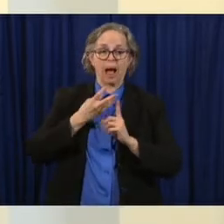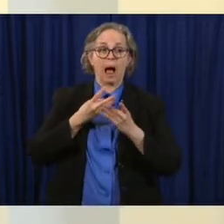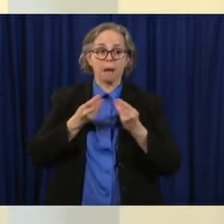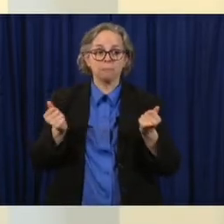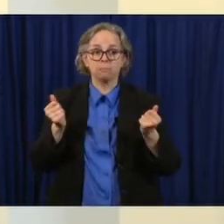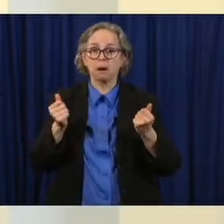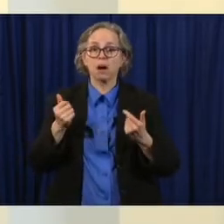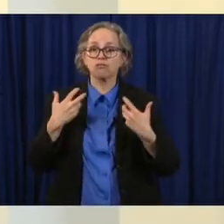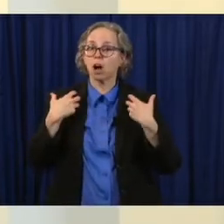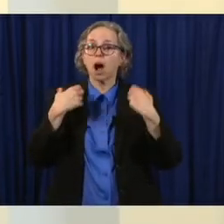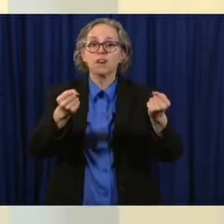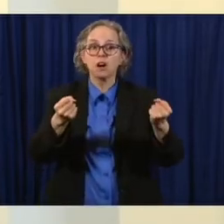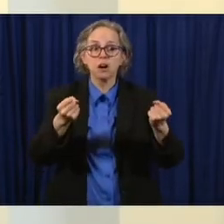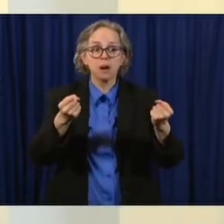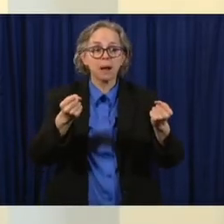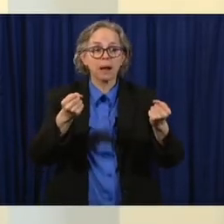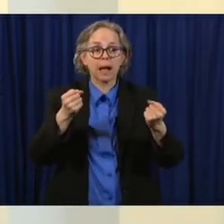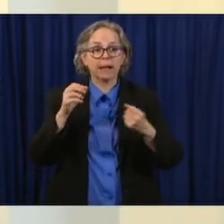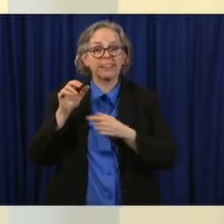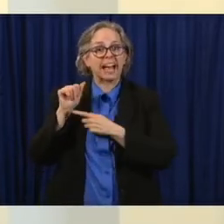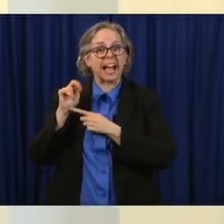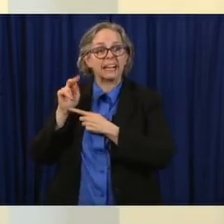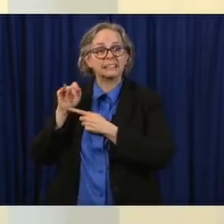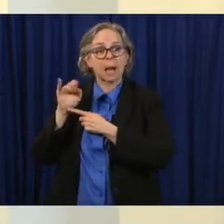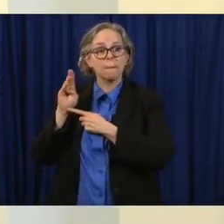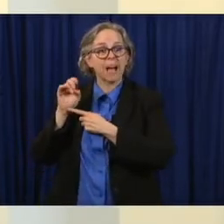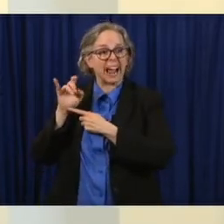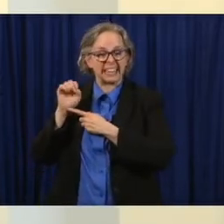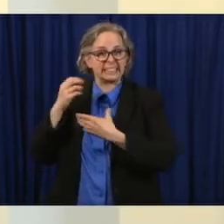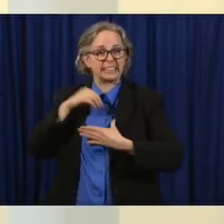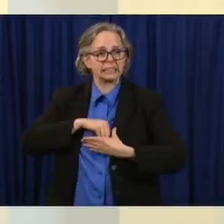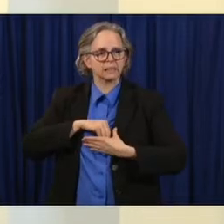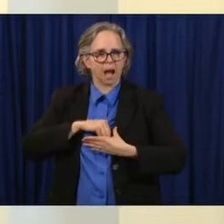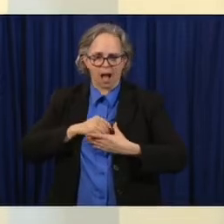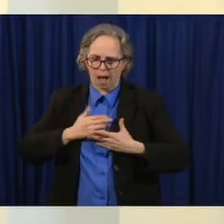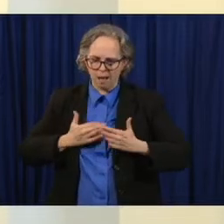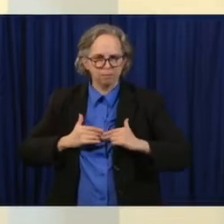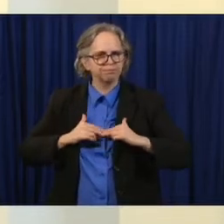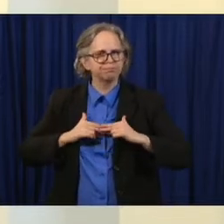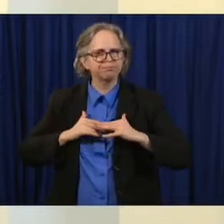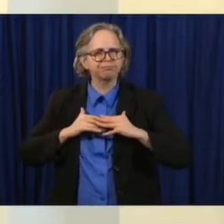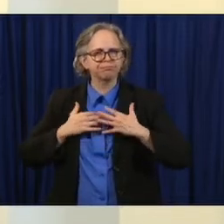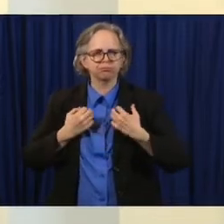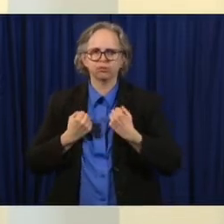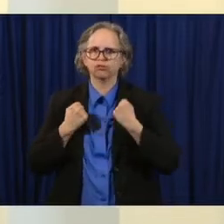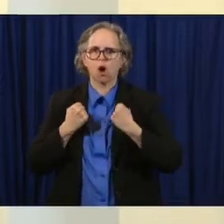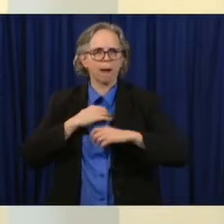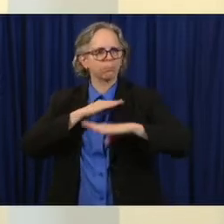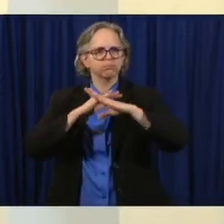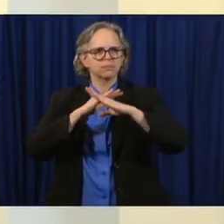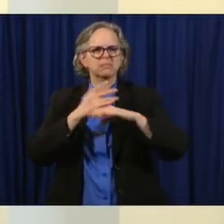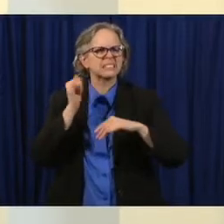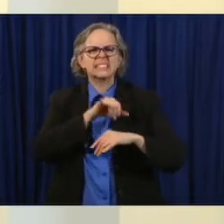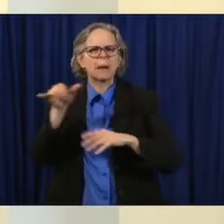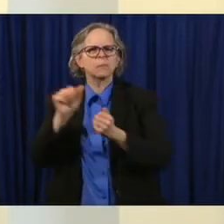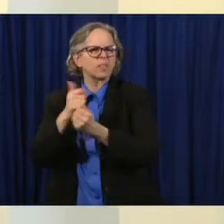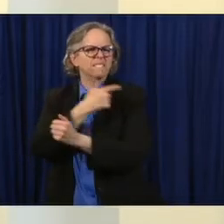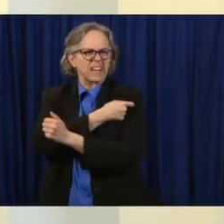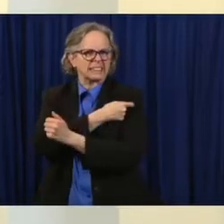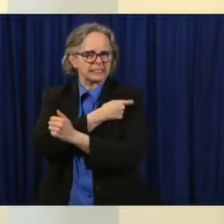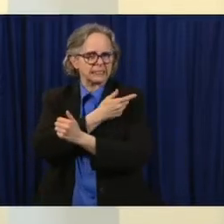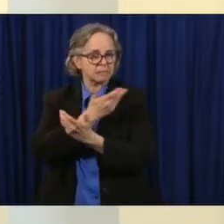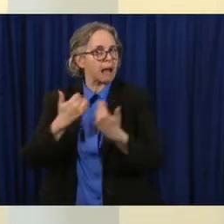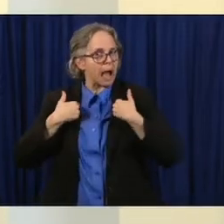but you've built up antibodies in your blood, that also will protect you. It's almost as if you were vaccinated. So one of